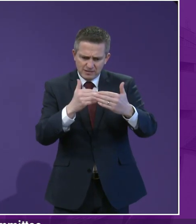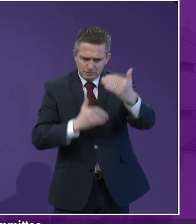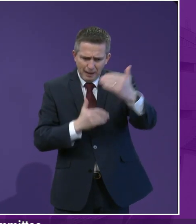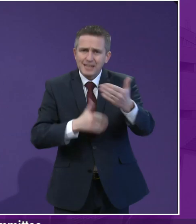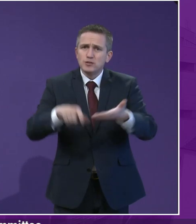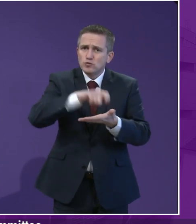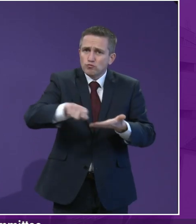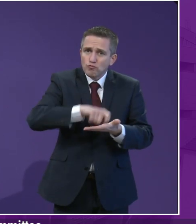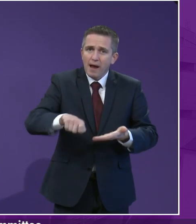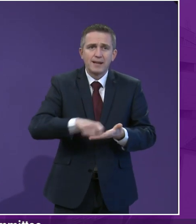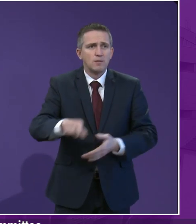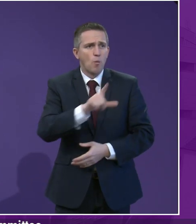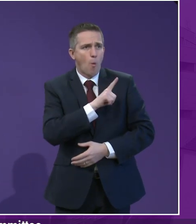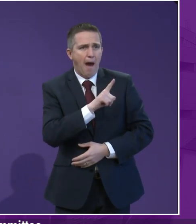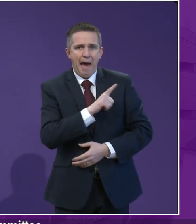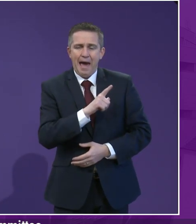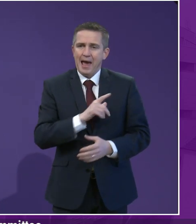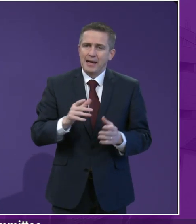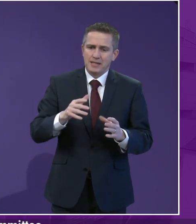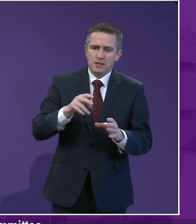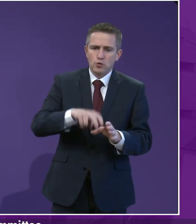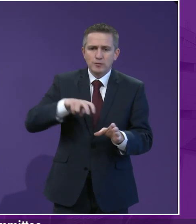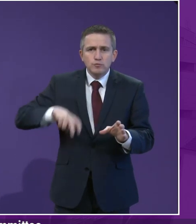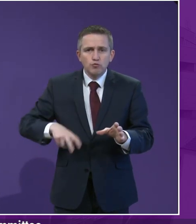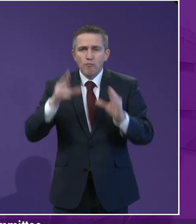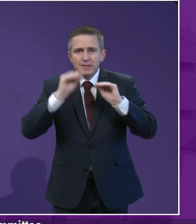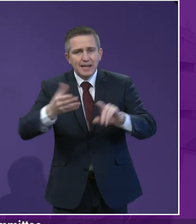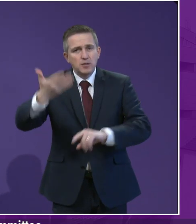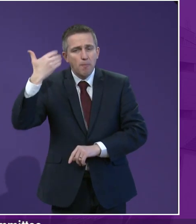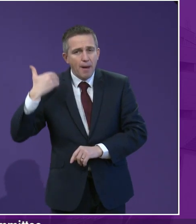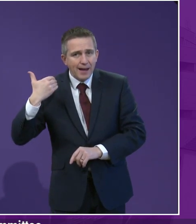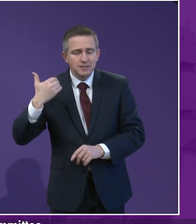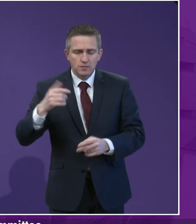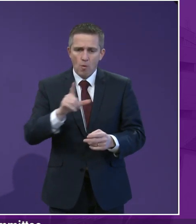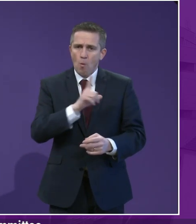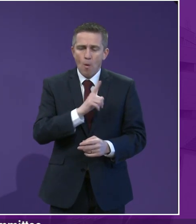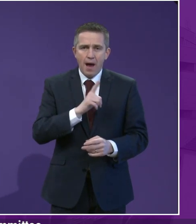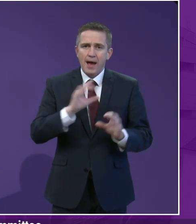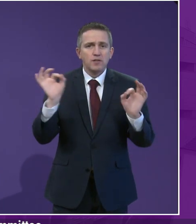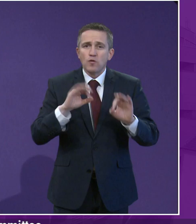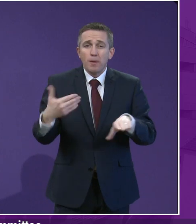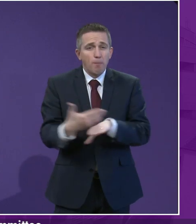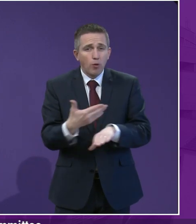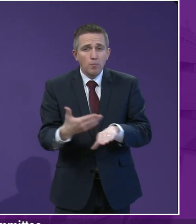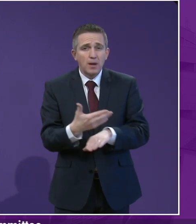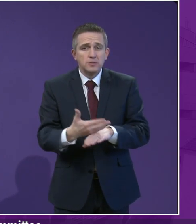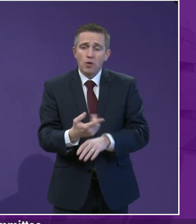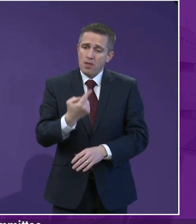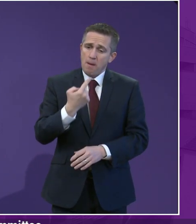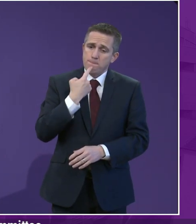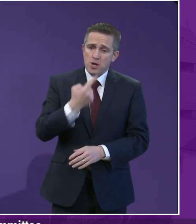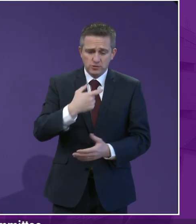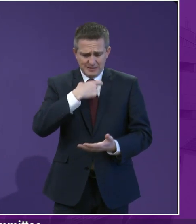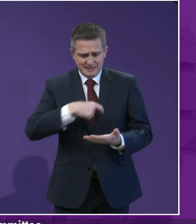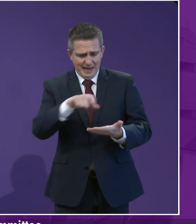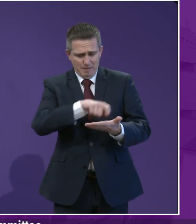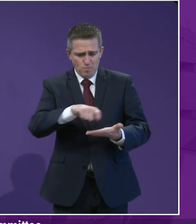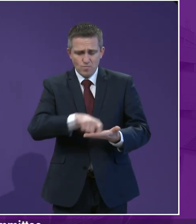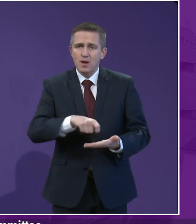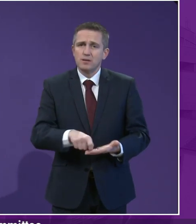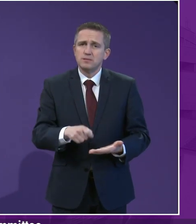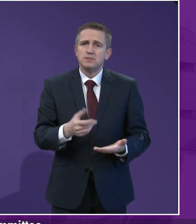a lot less anxiety about trying to explain their application. At the moment, the personal statement itself isn't very long. And